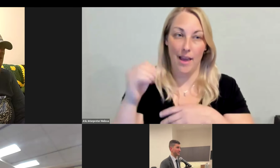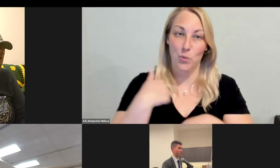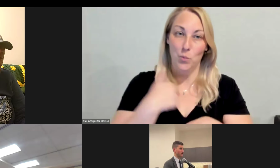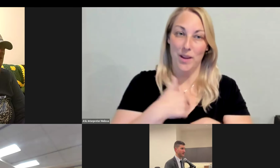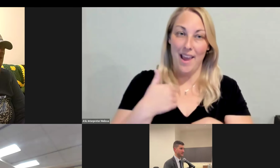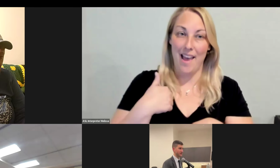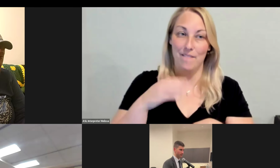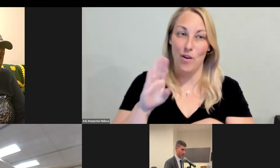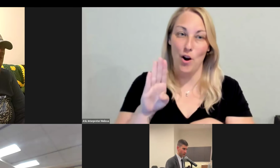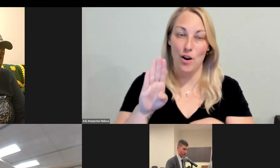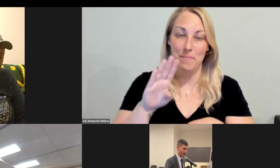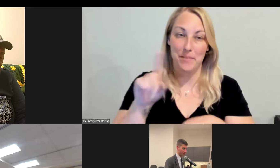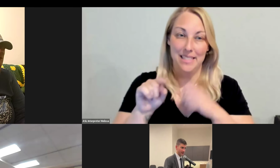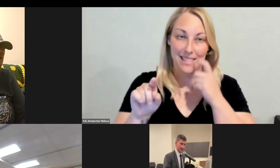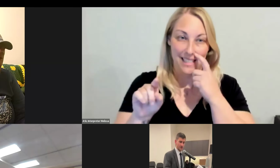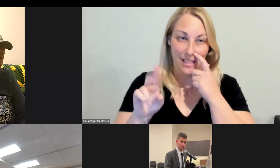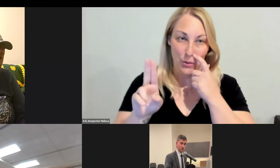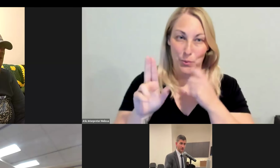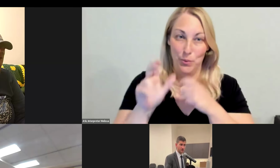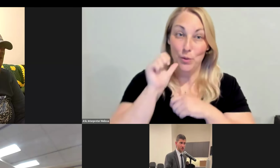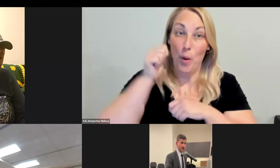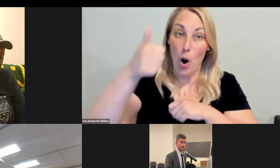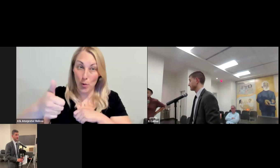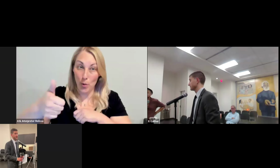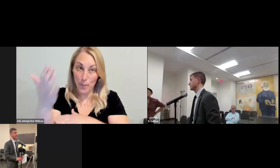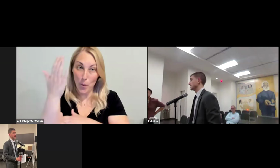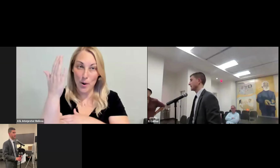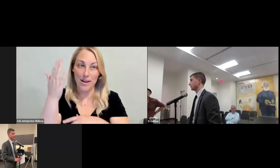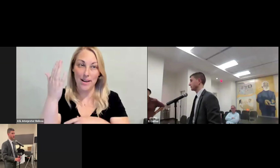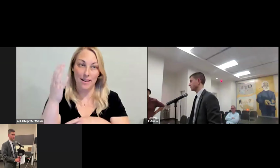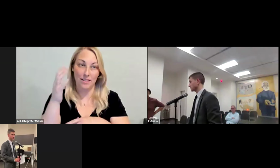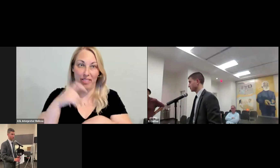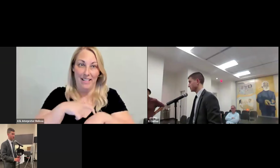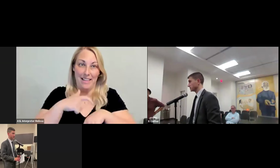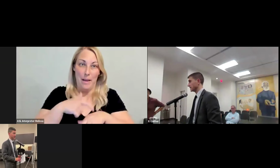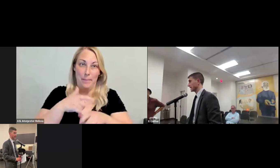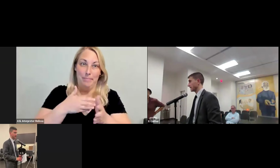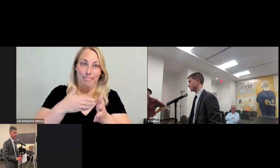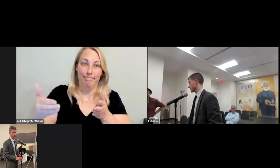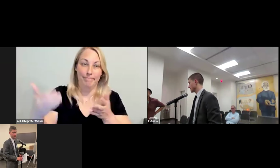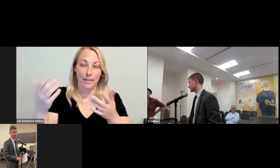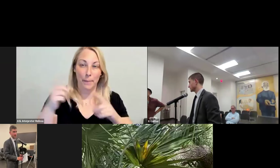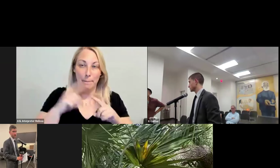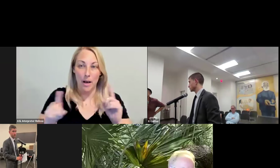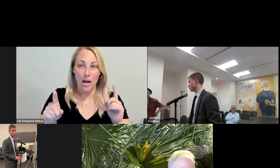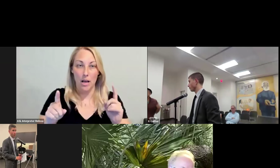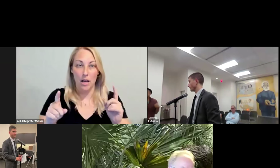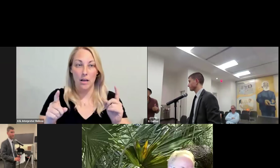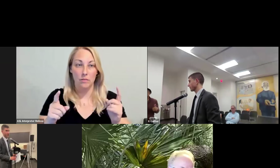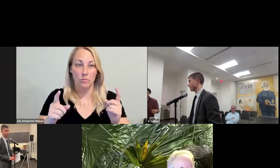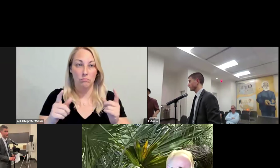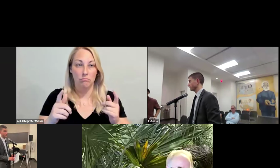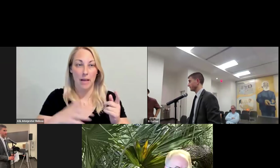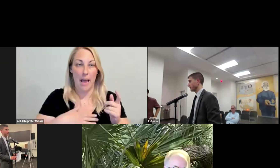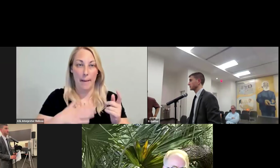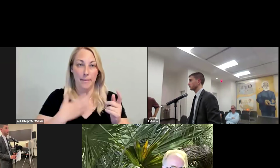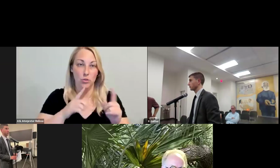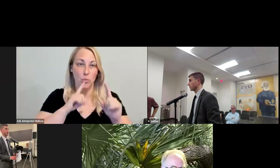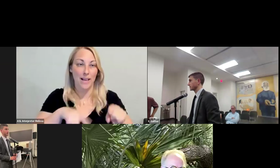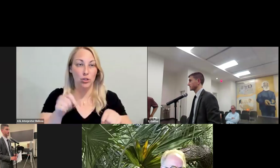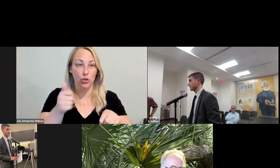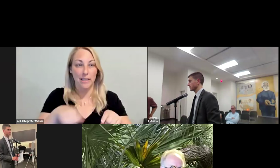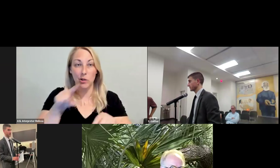out timing wise. But we're happy to answer any questions you have and would very much appreciate having the ANC support for the